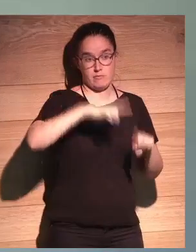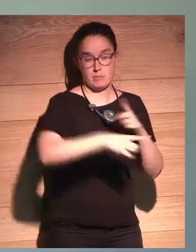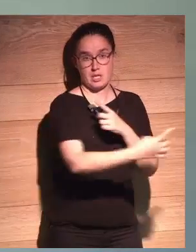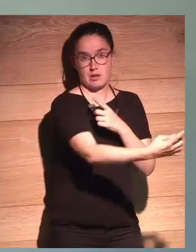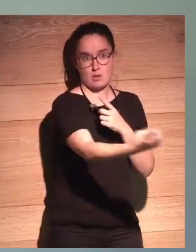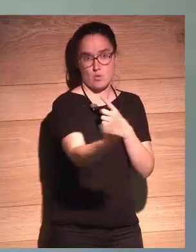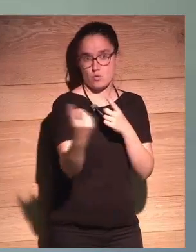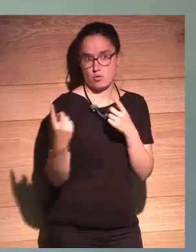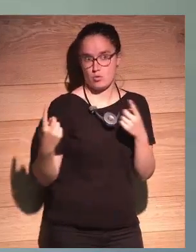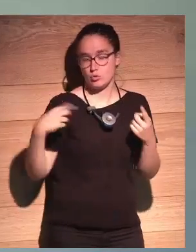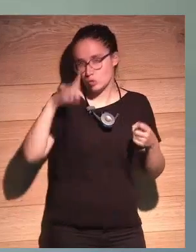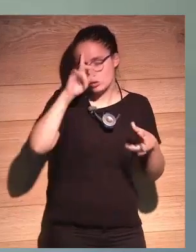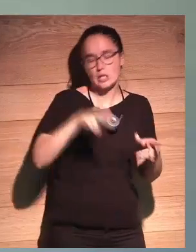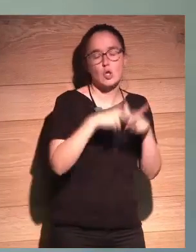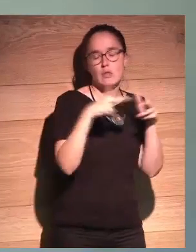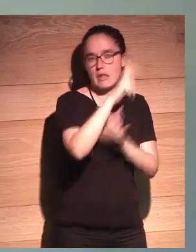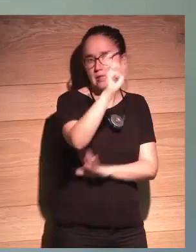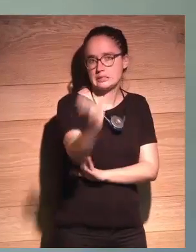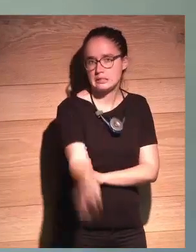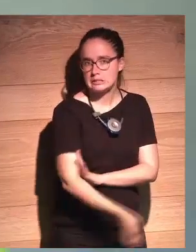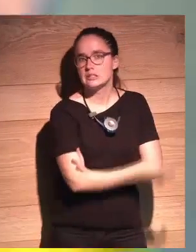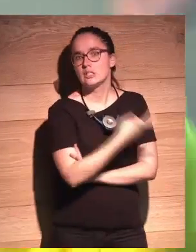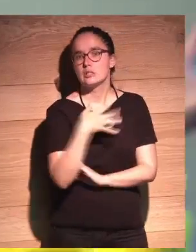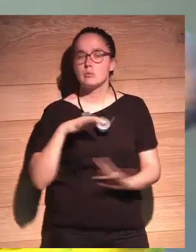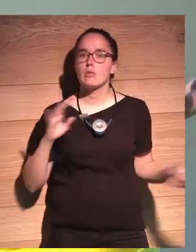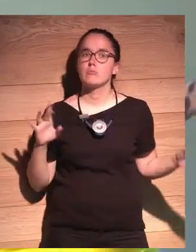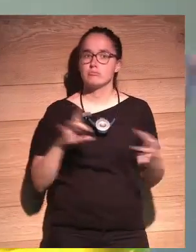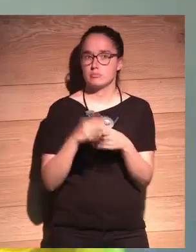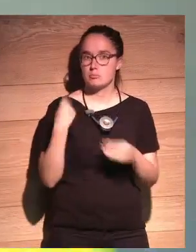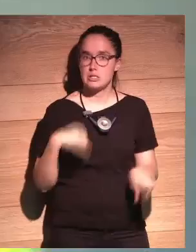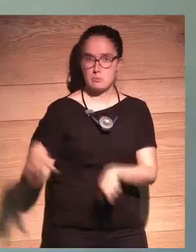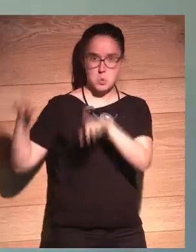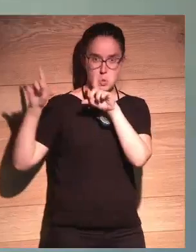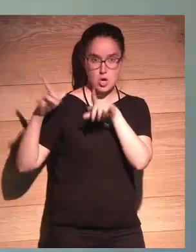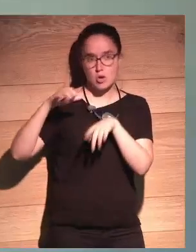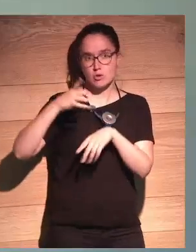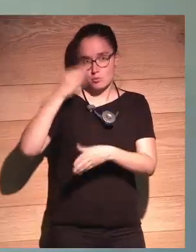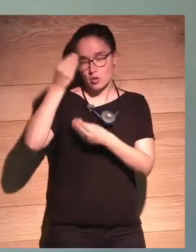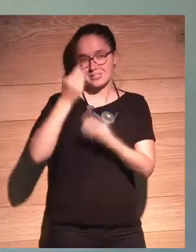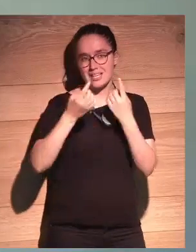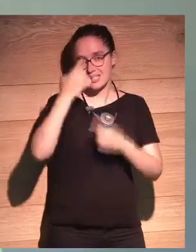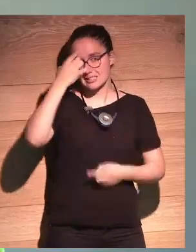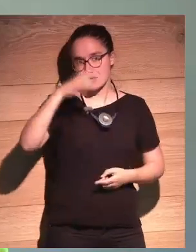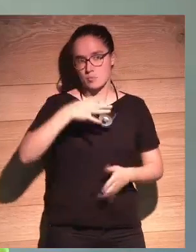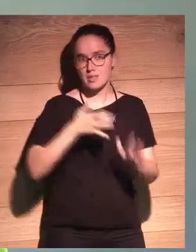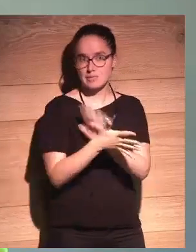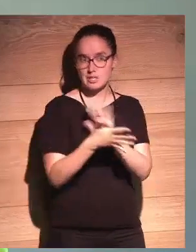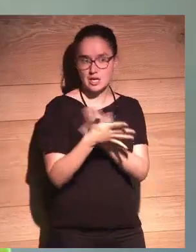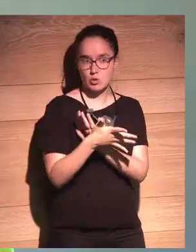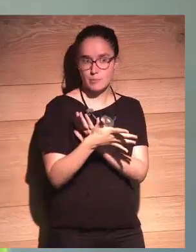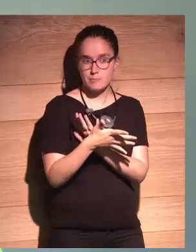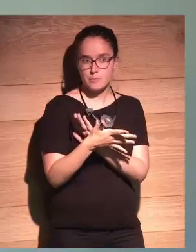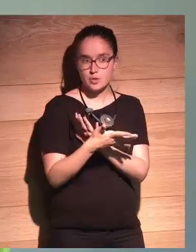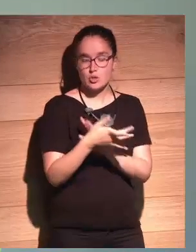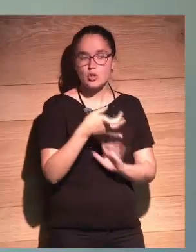knowledge, placed at different societies, cultures, etc., can be related to this. I think that if somebody knows about this, maybe they